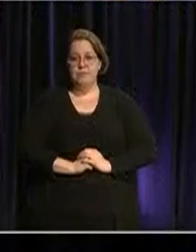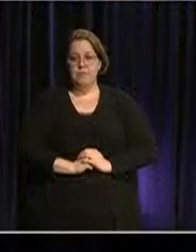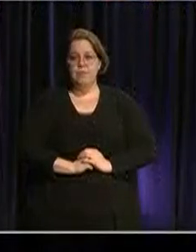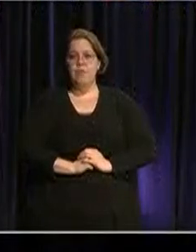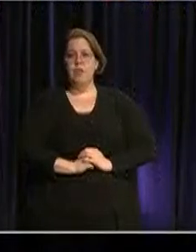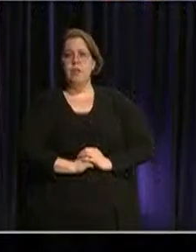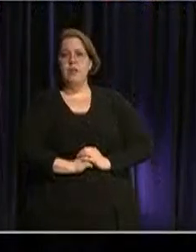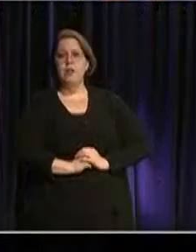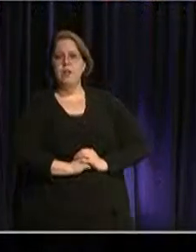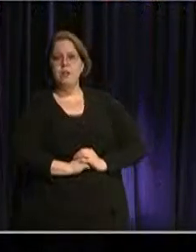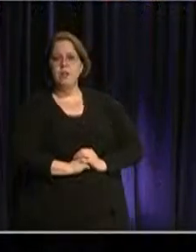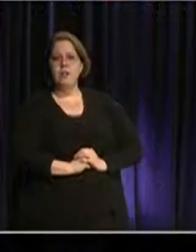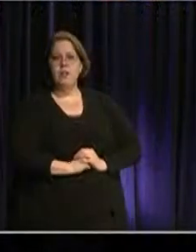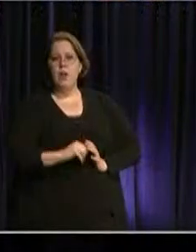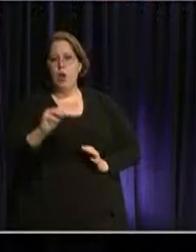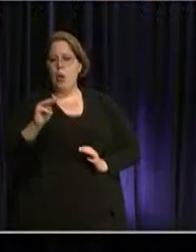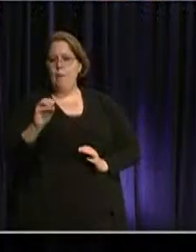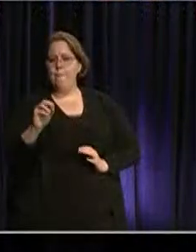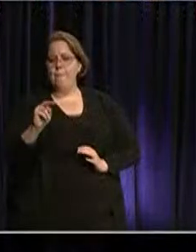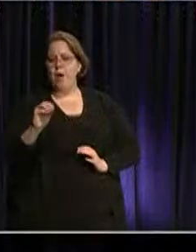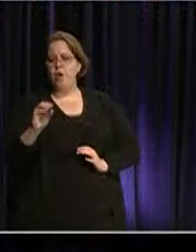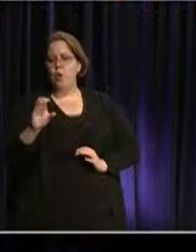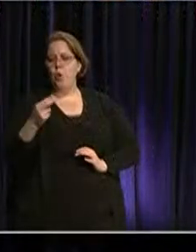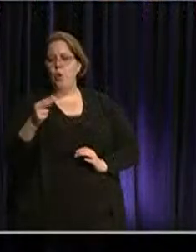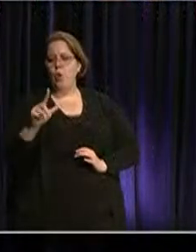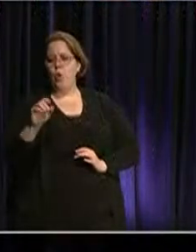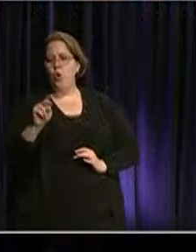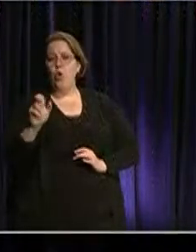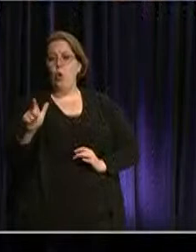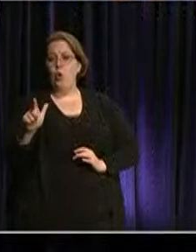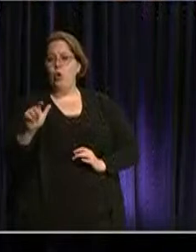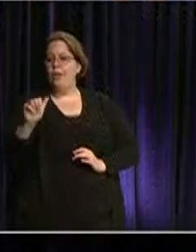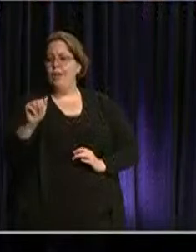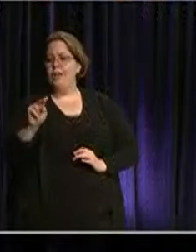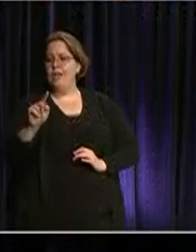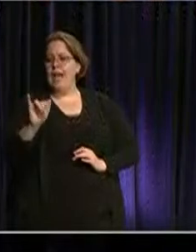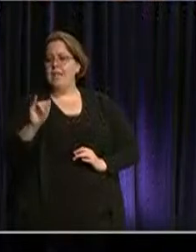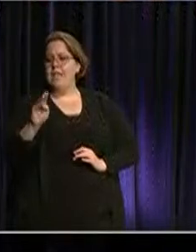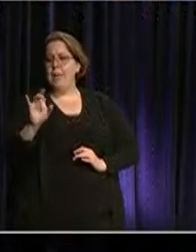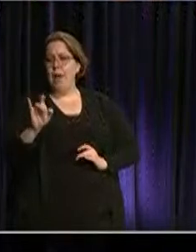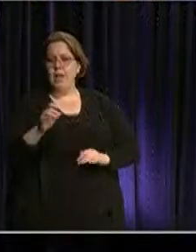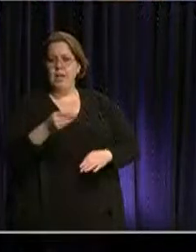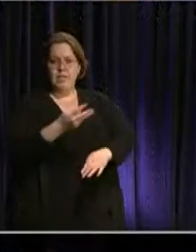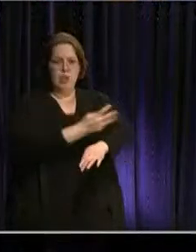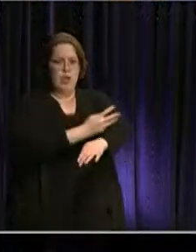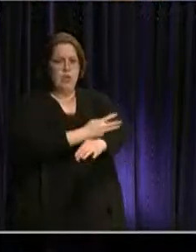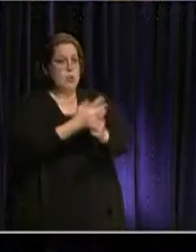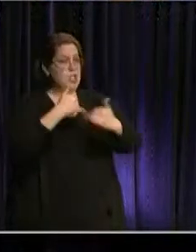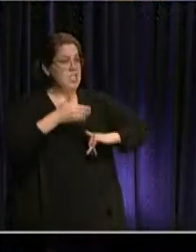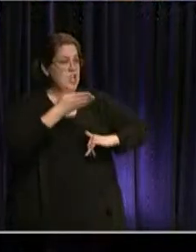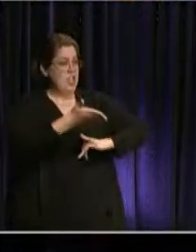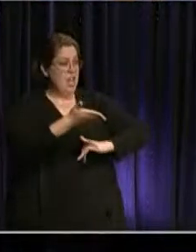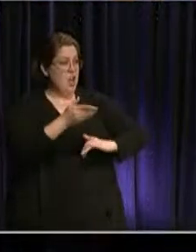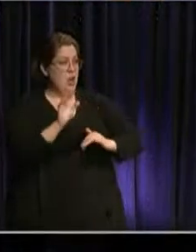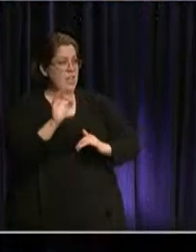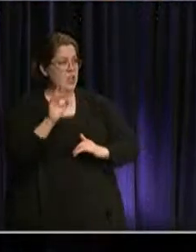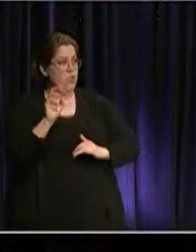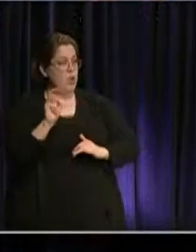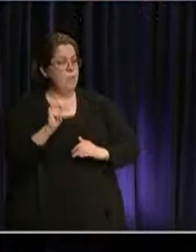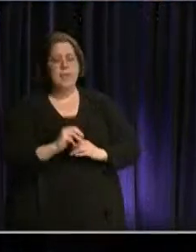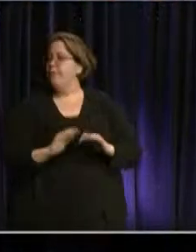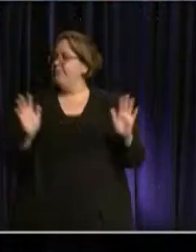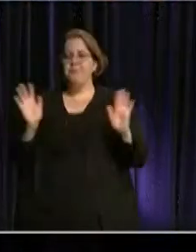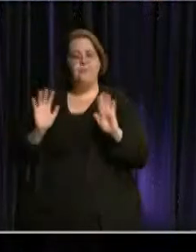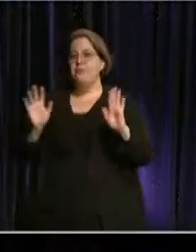Are monoclonal antibody infusion treatments still underway at Freeman Coliseum? No, they're not. What